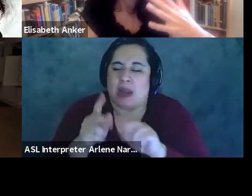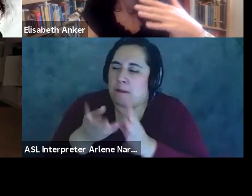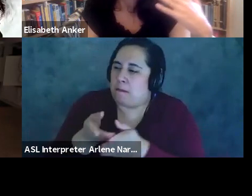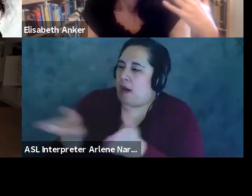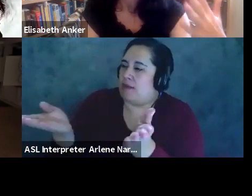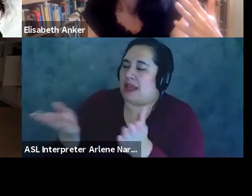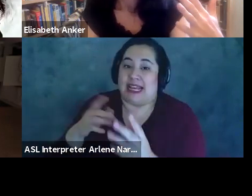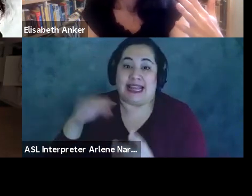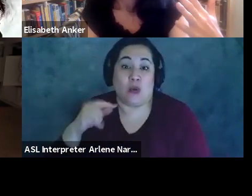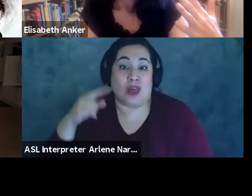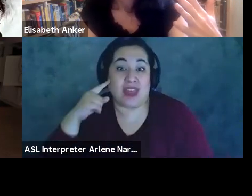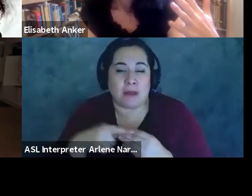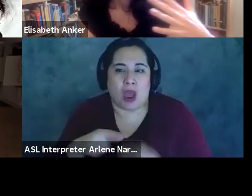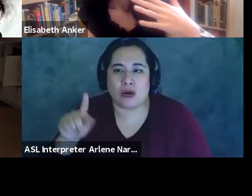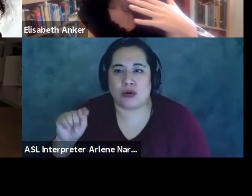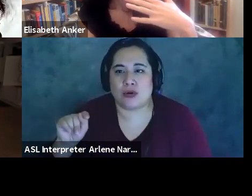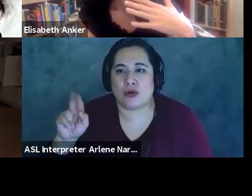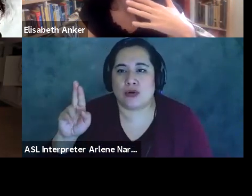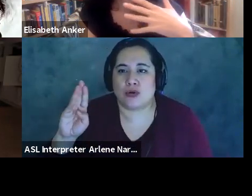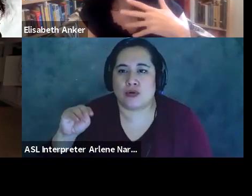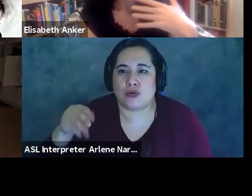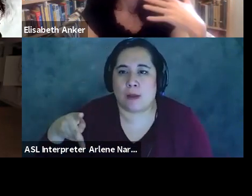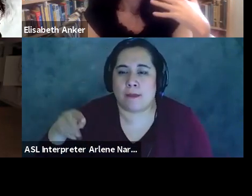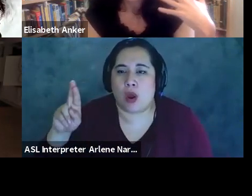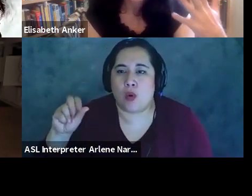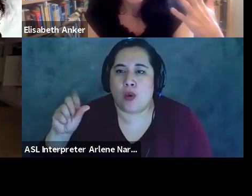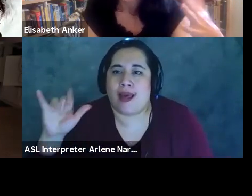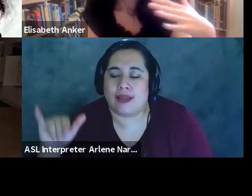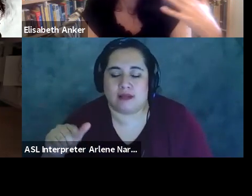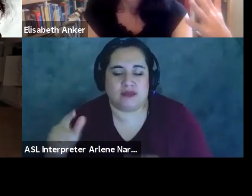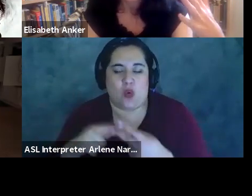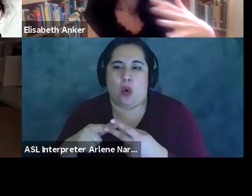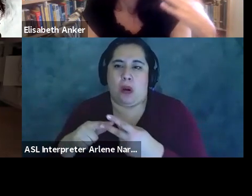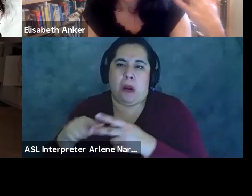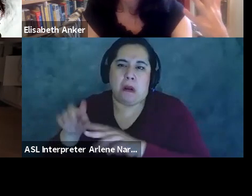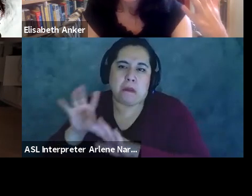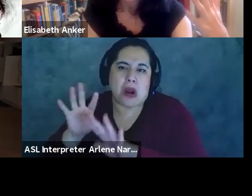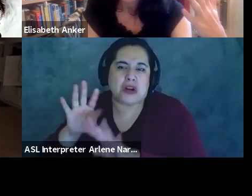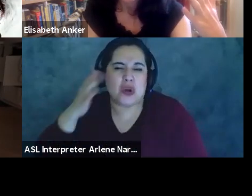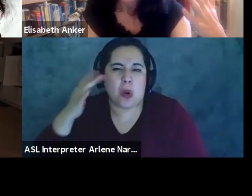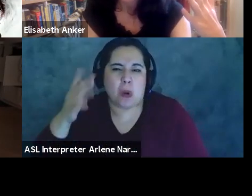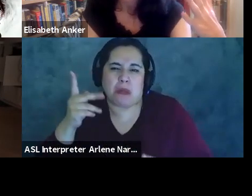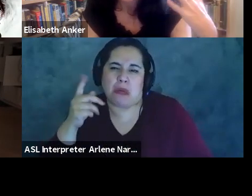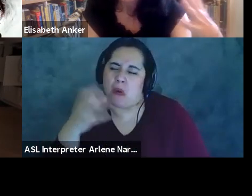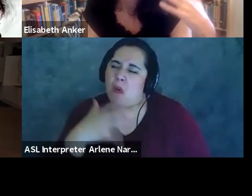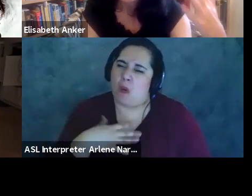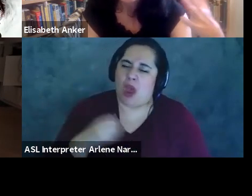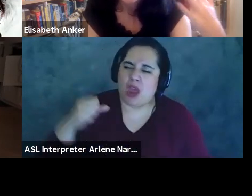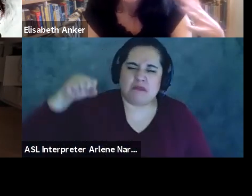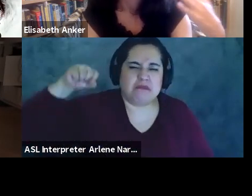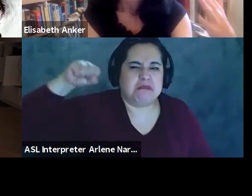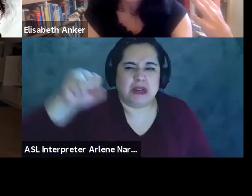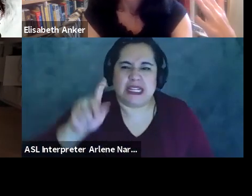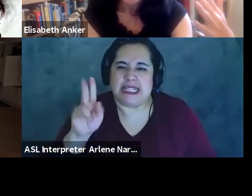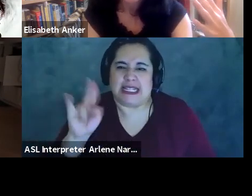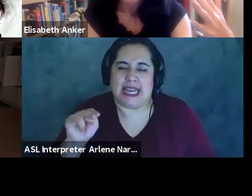When we think of things like Trump rallies, right? Or marching of skinheads, across Europe right now, right? That is a